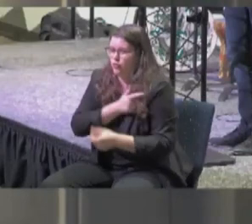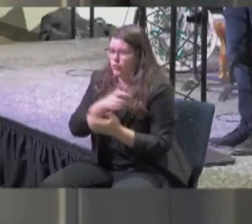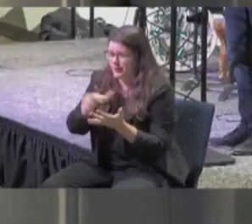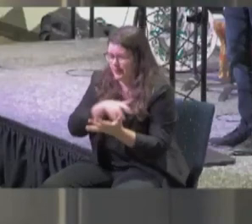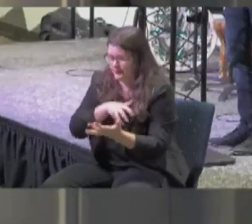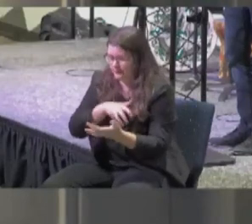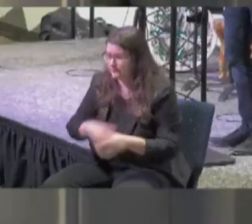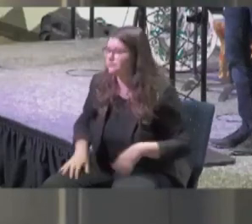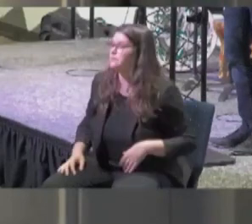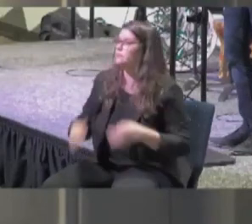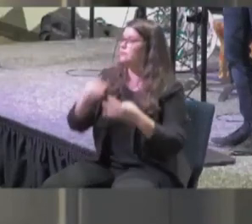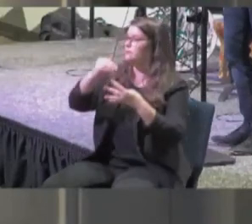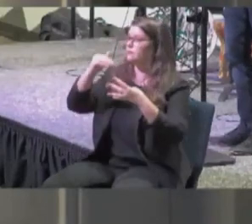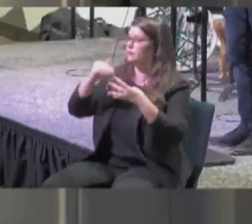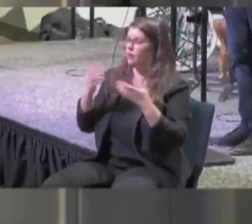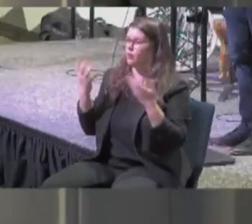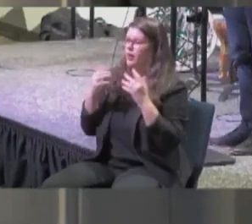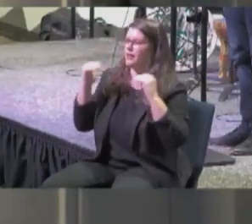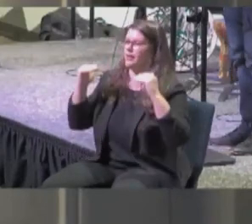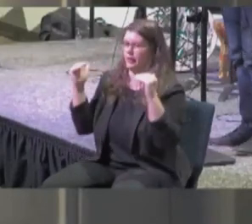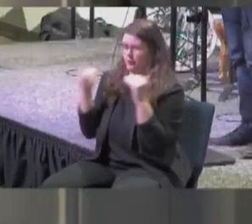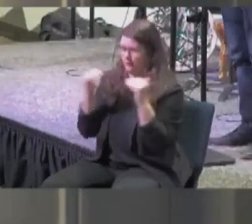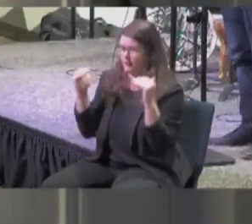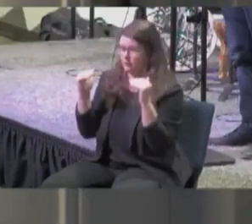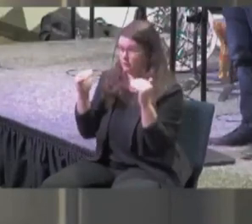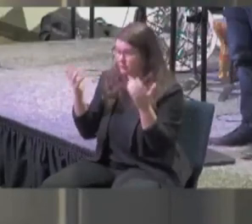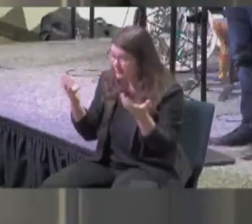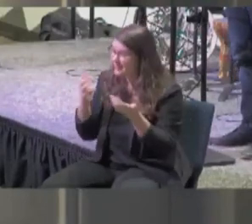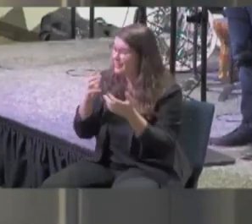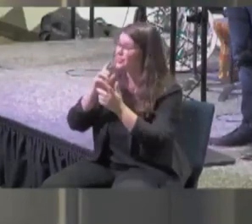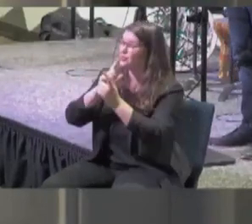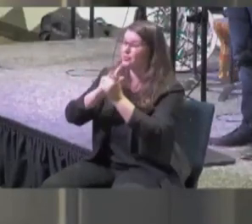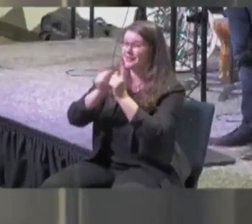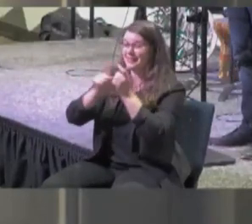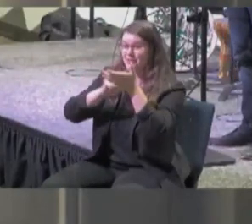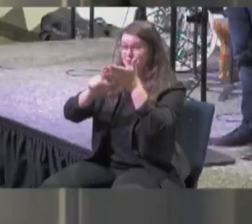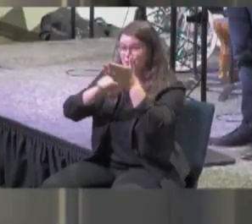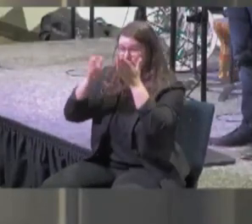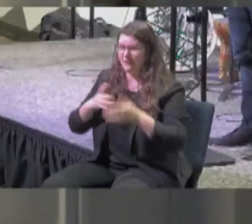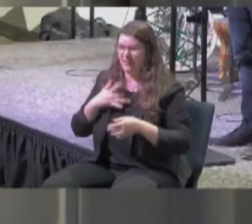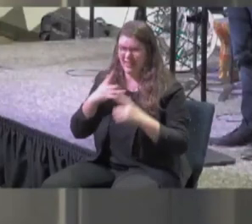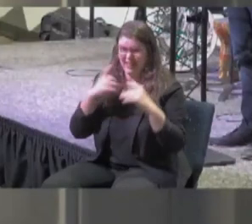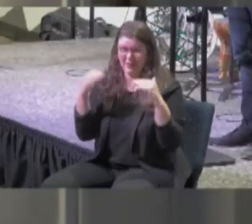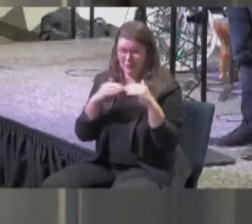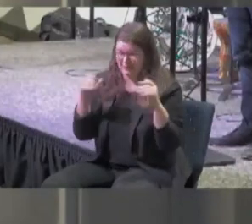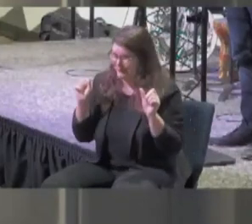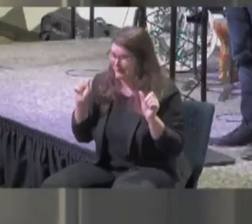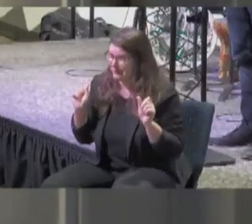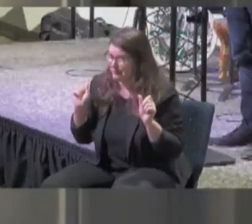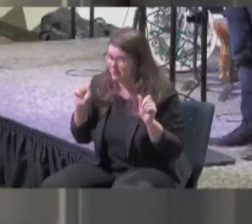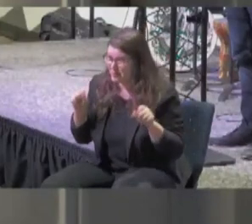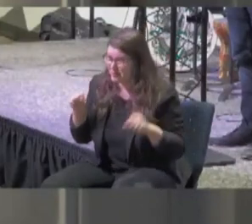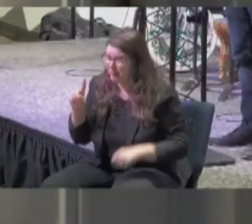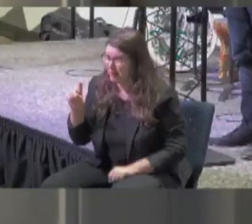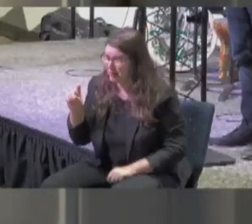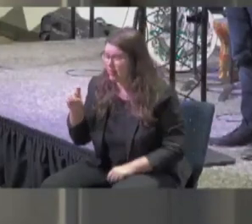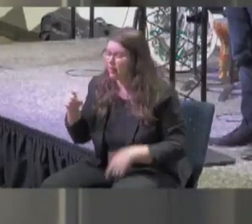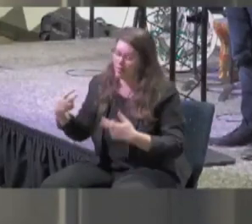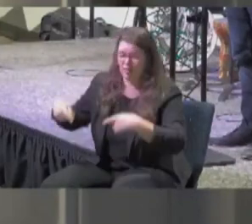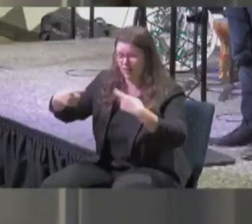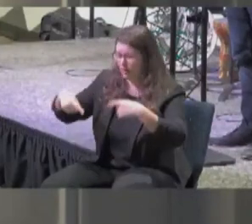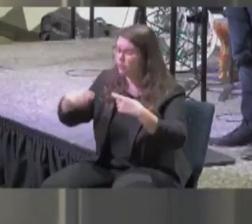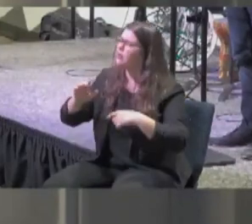Translation studies has long queried whether the concept of equivalence has any legitimacy. But we are not primarily theoreticians